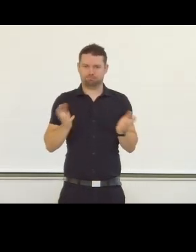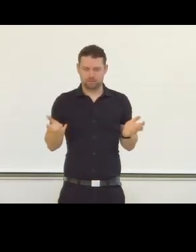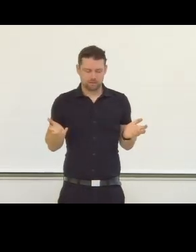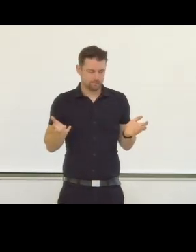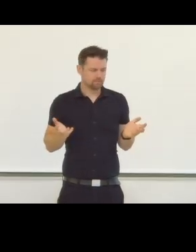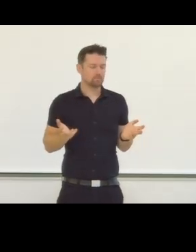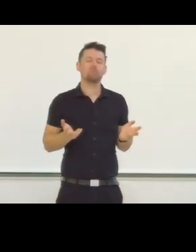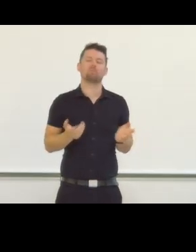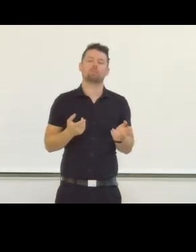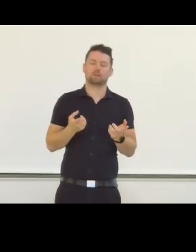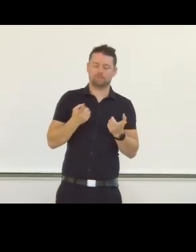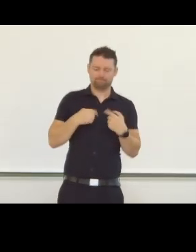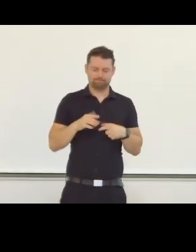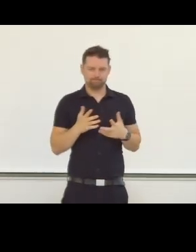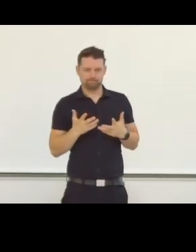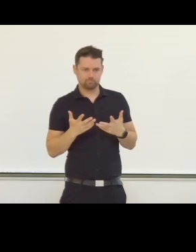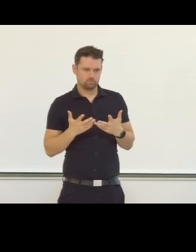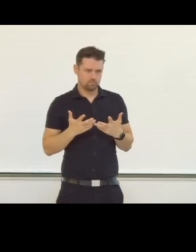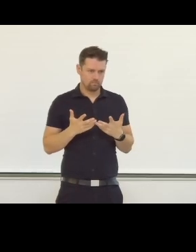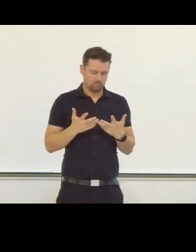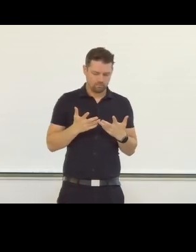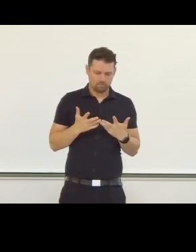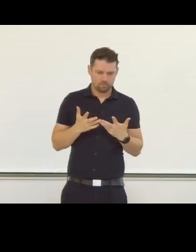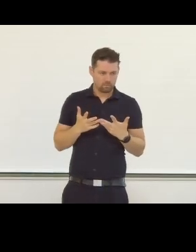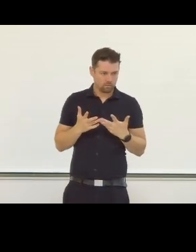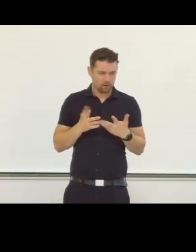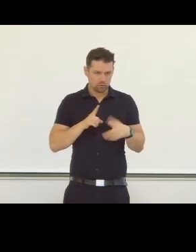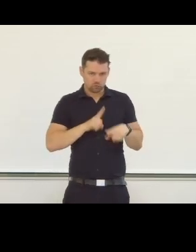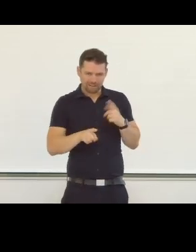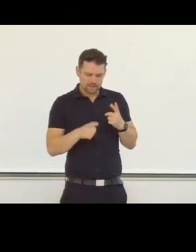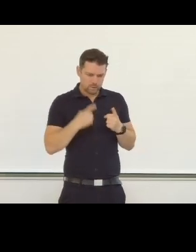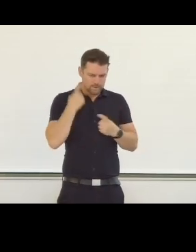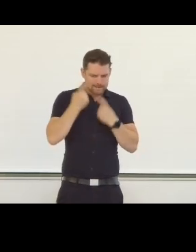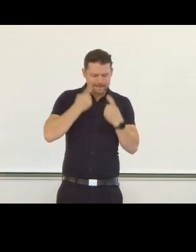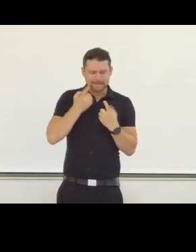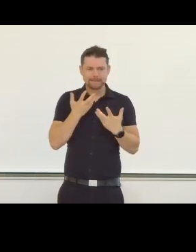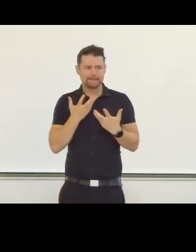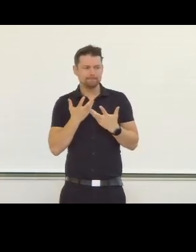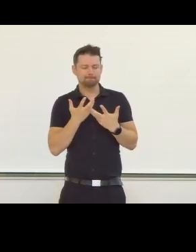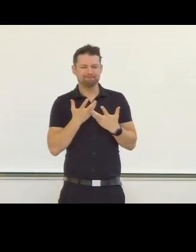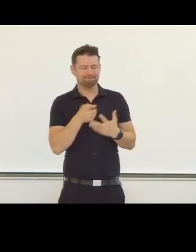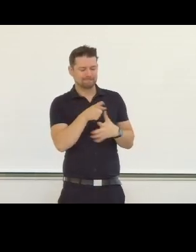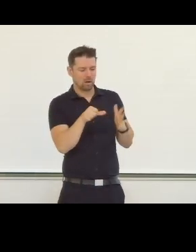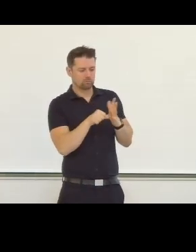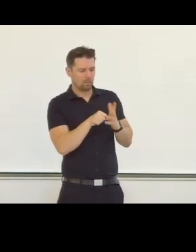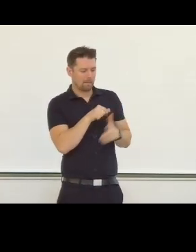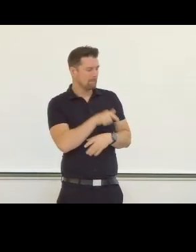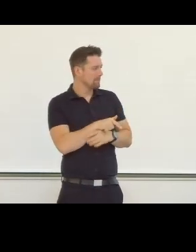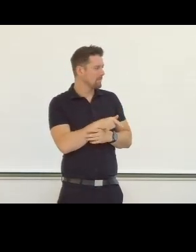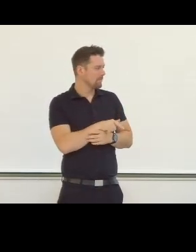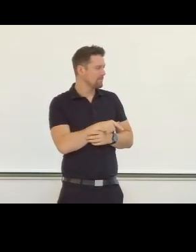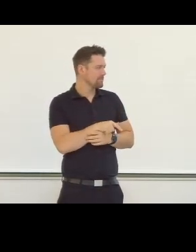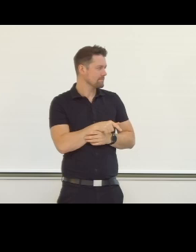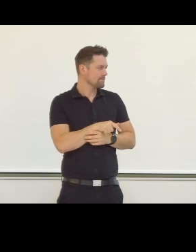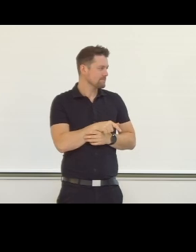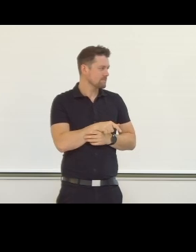And so what we are also trying to do for the MaMBA base is to take into account this this issue. And I mean, to some extent, there's